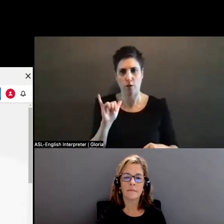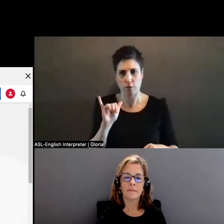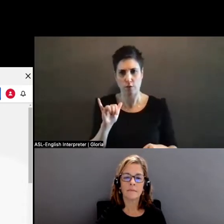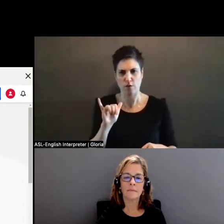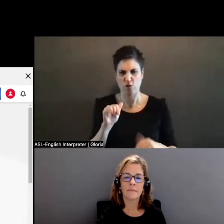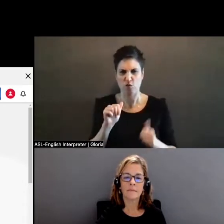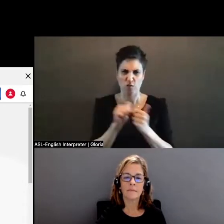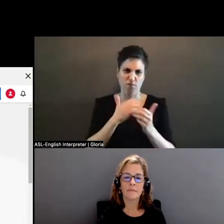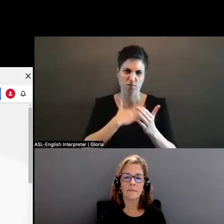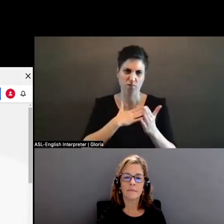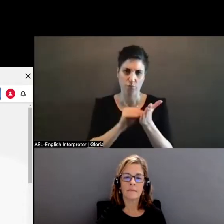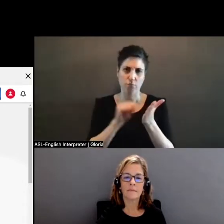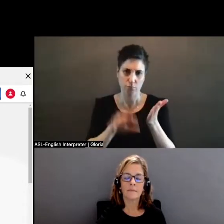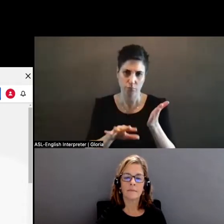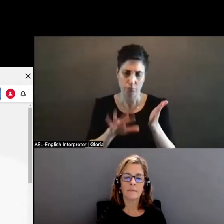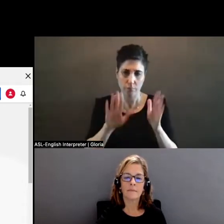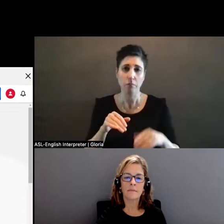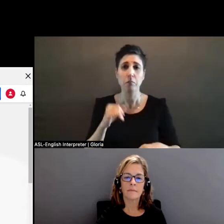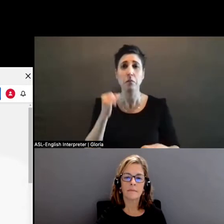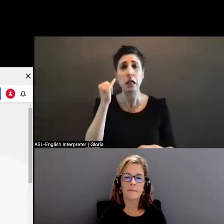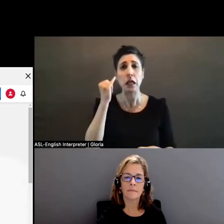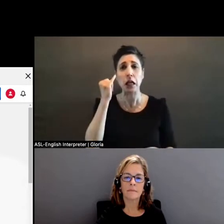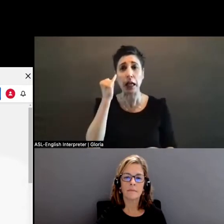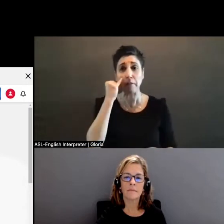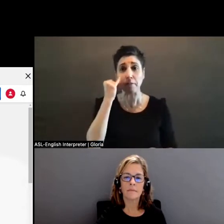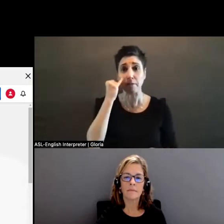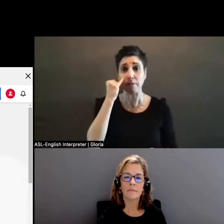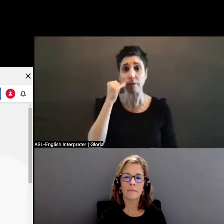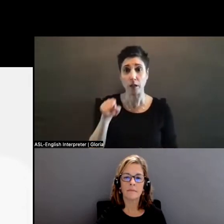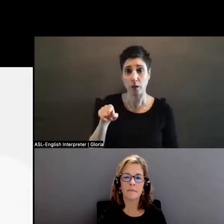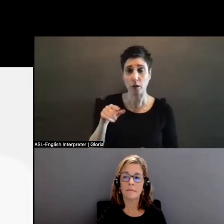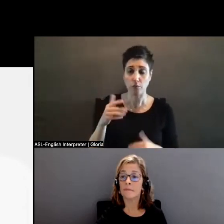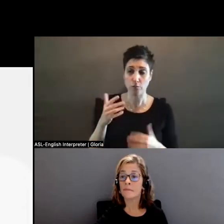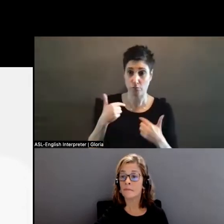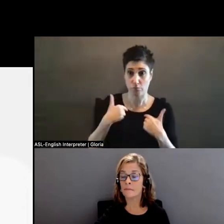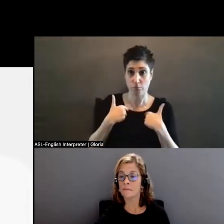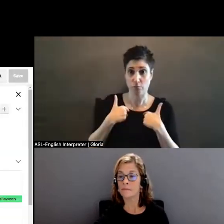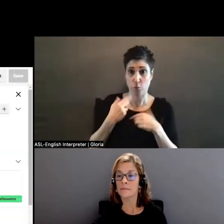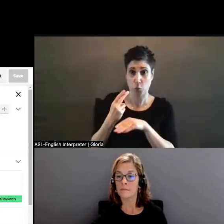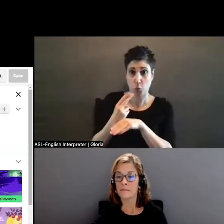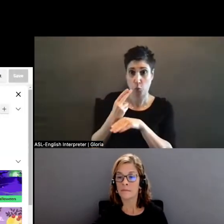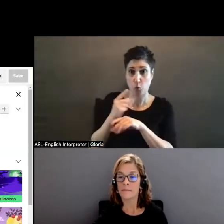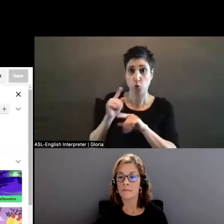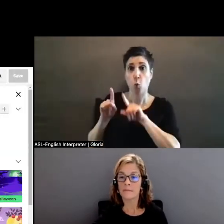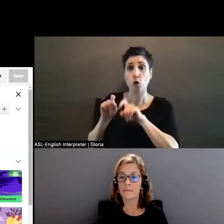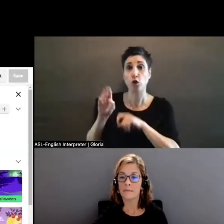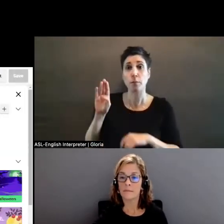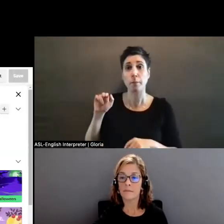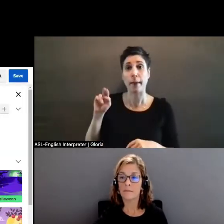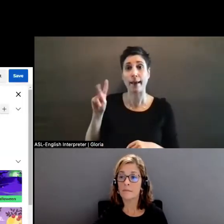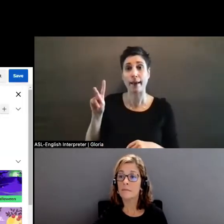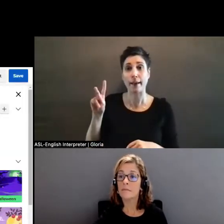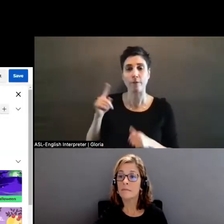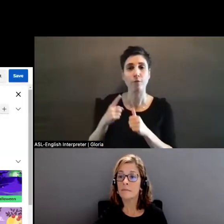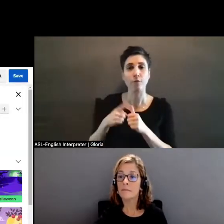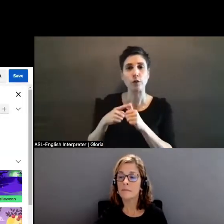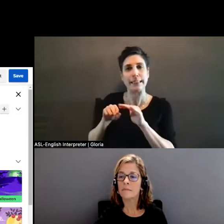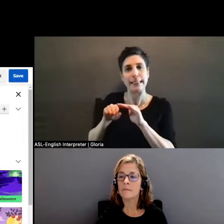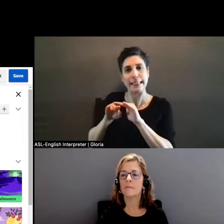mentioned. If you want to use the question bank when you're in the edit mode,